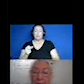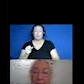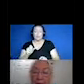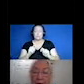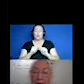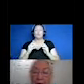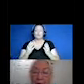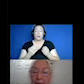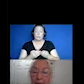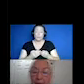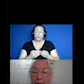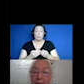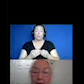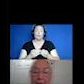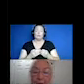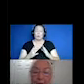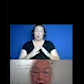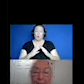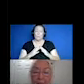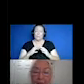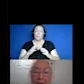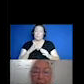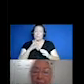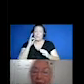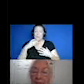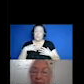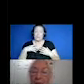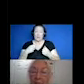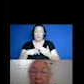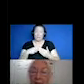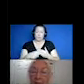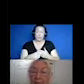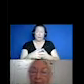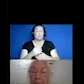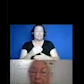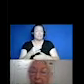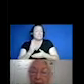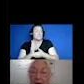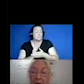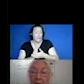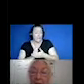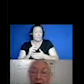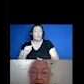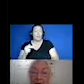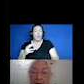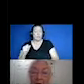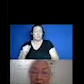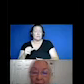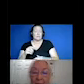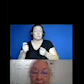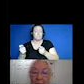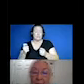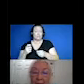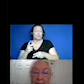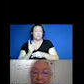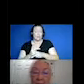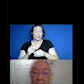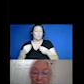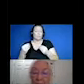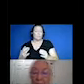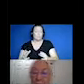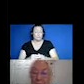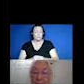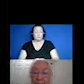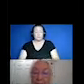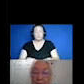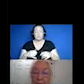tribal, urban Indian health programs, and by some access managed care providers. At the